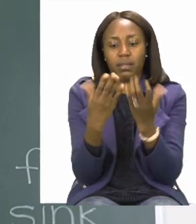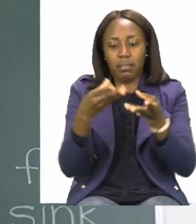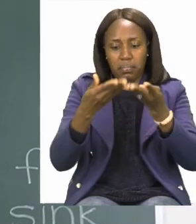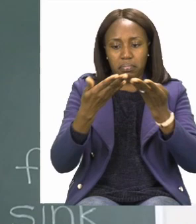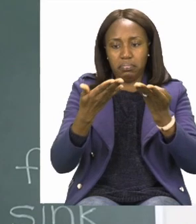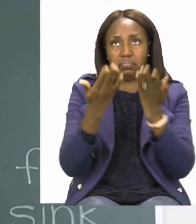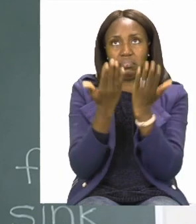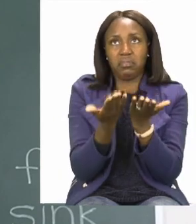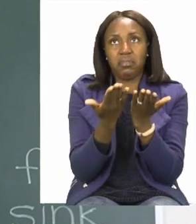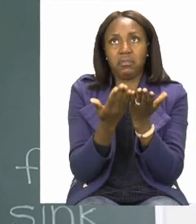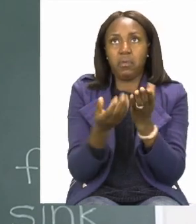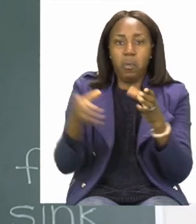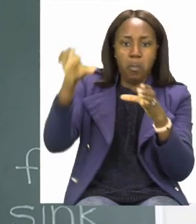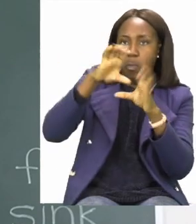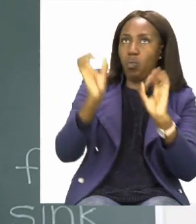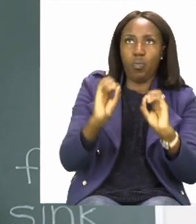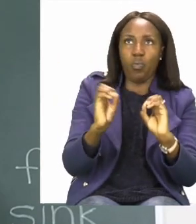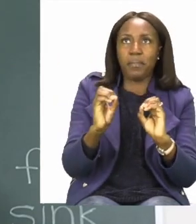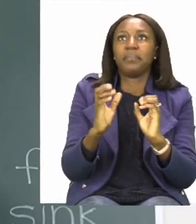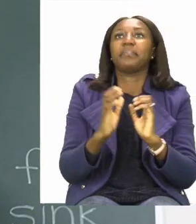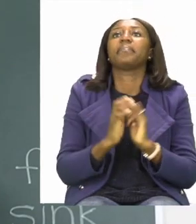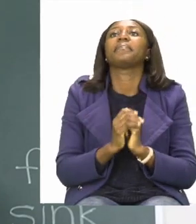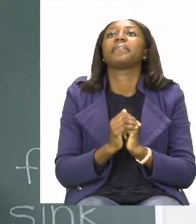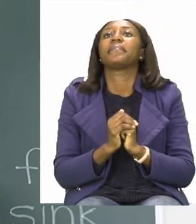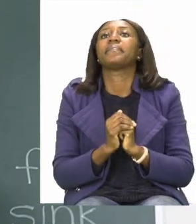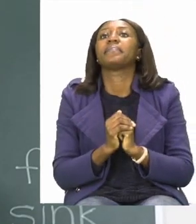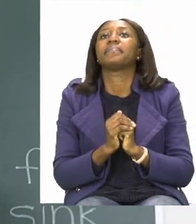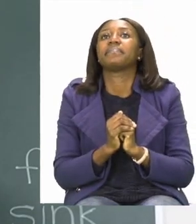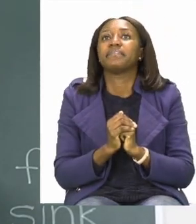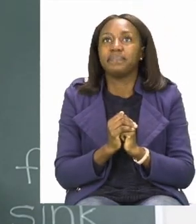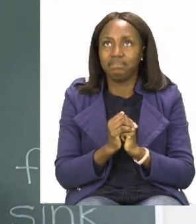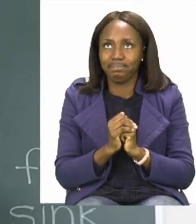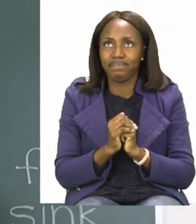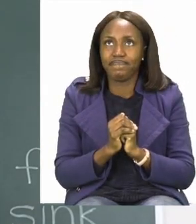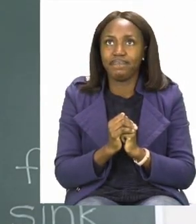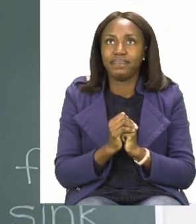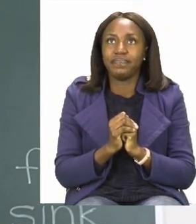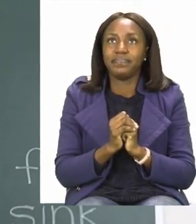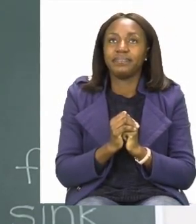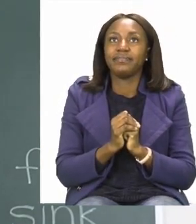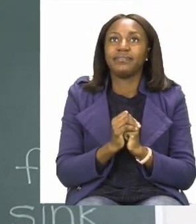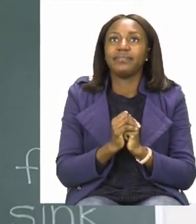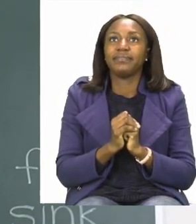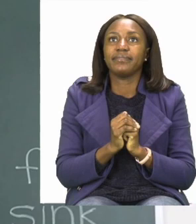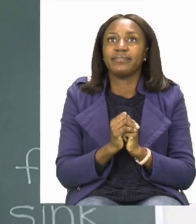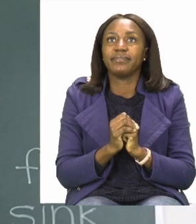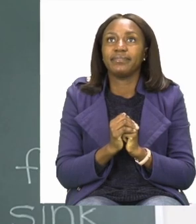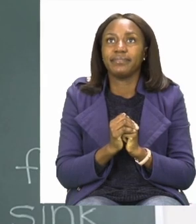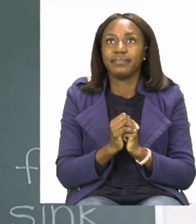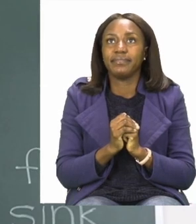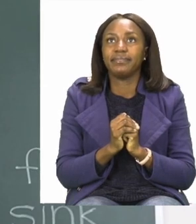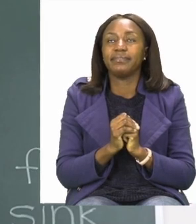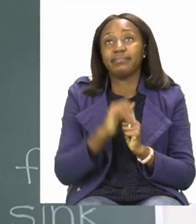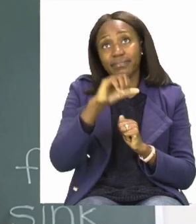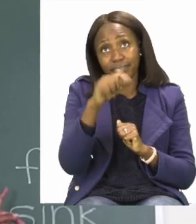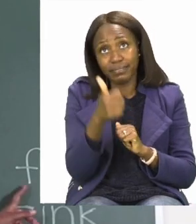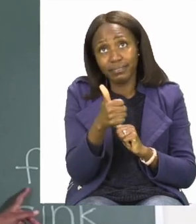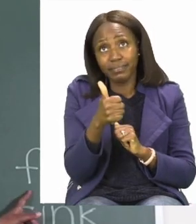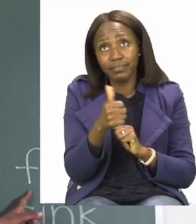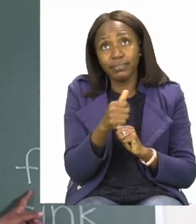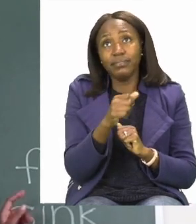a container. So that is solid. Then the last two words